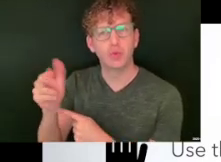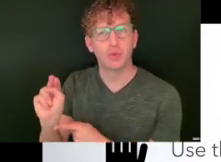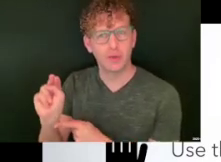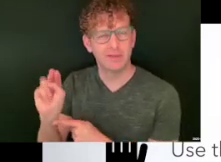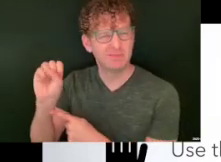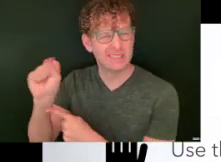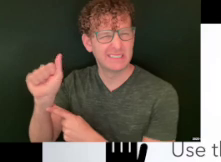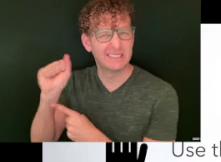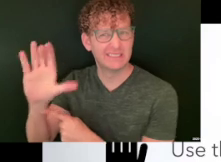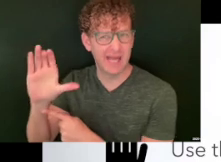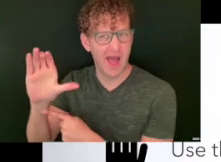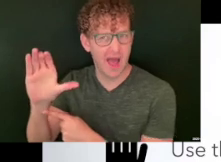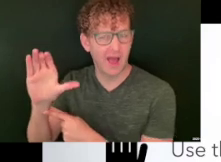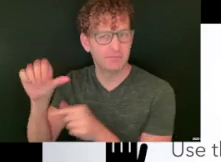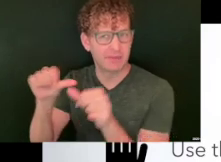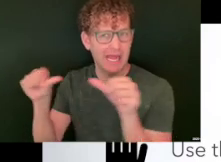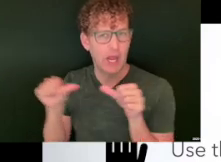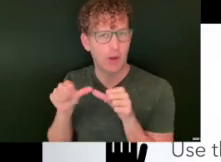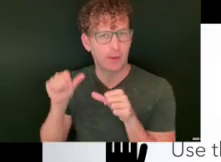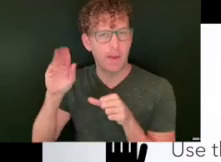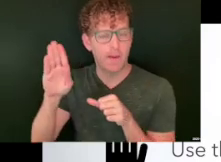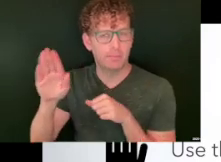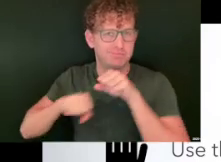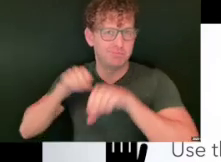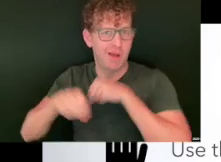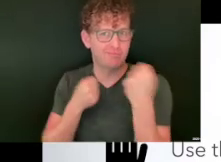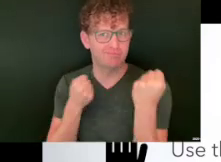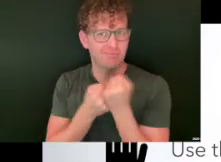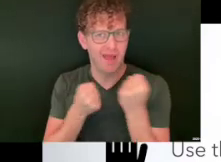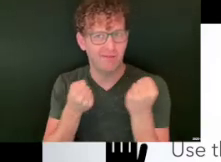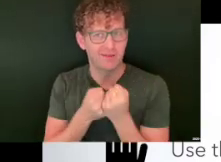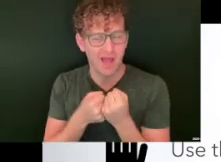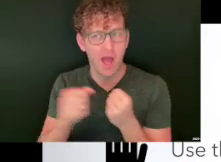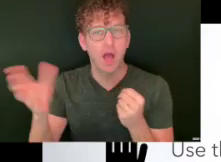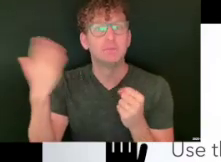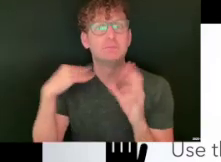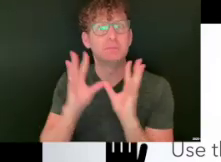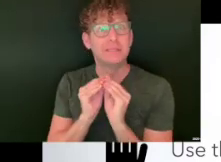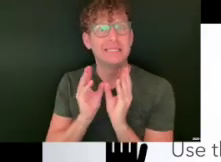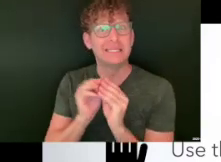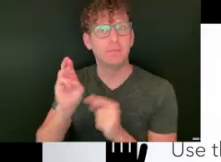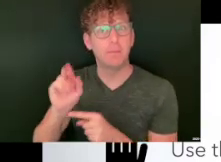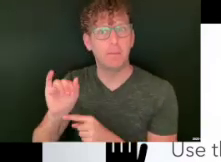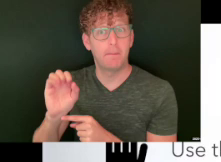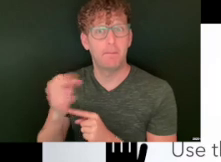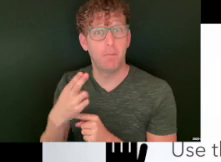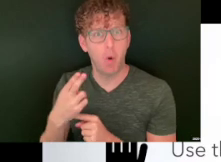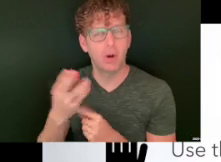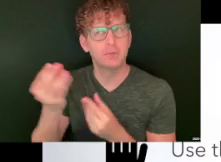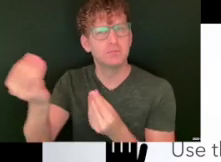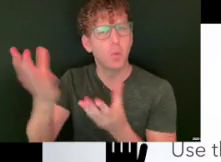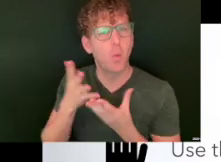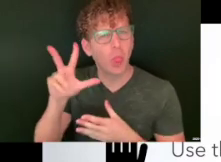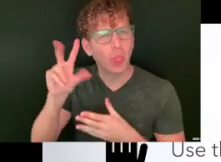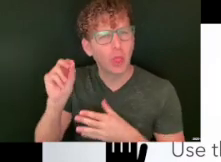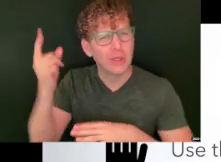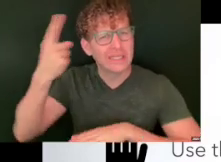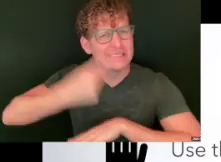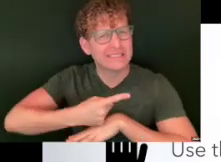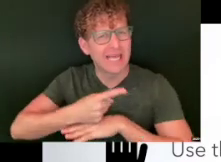Okay, next is Tyler Wunsch. Tyler, go ahead and unmute yourself if you